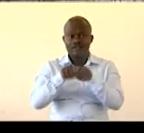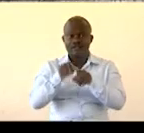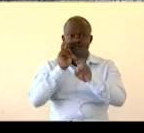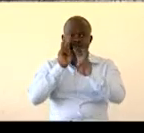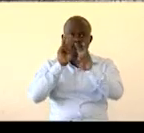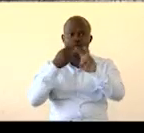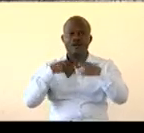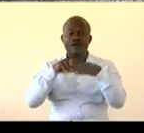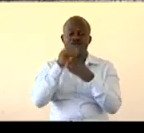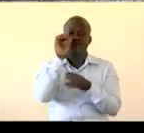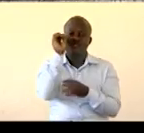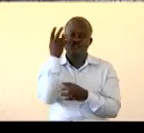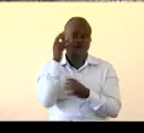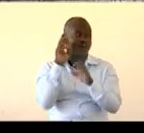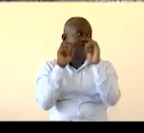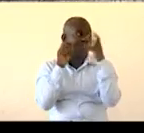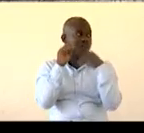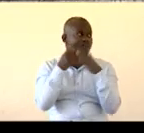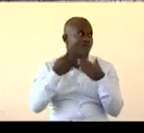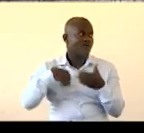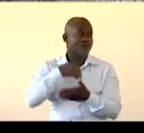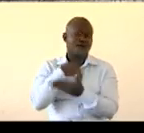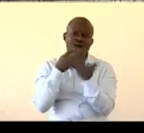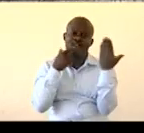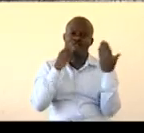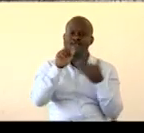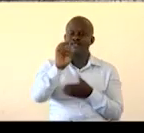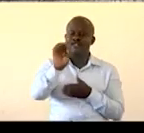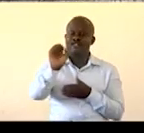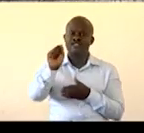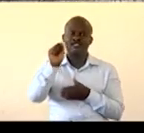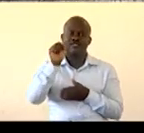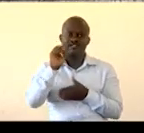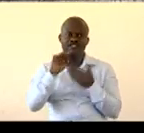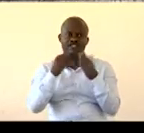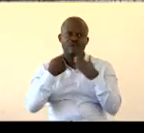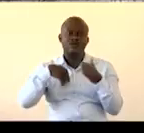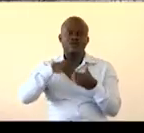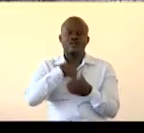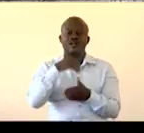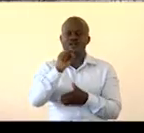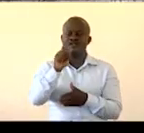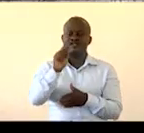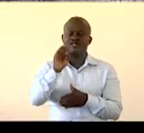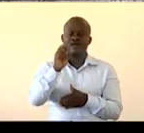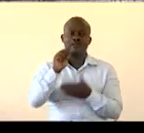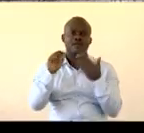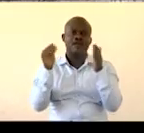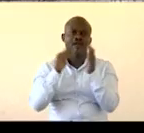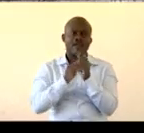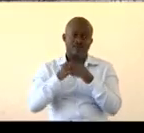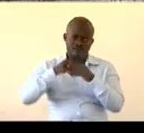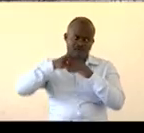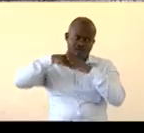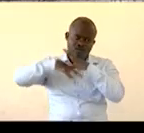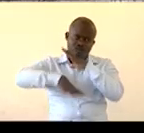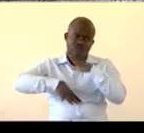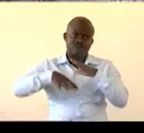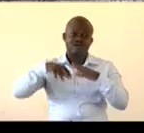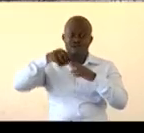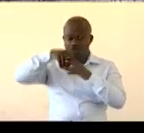have flower, we have leaf, and then we have stem and roots.